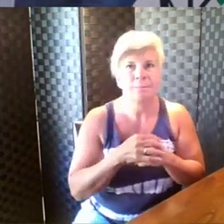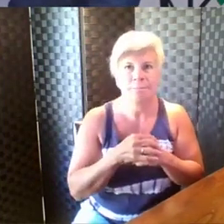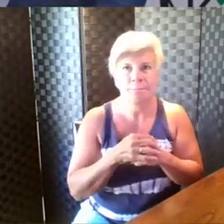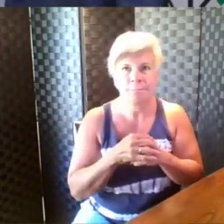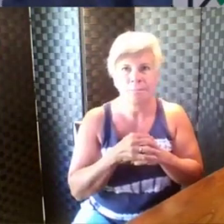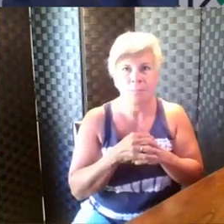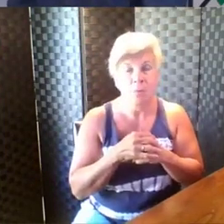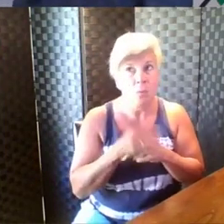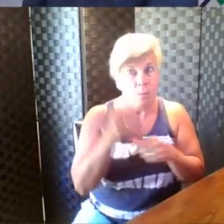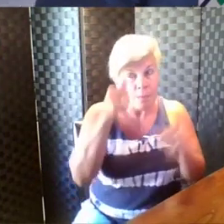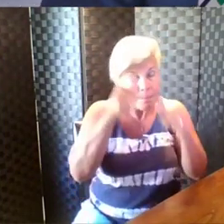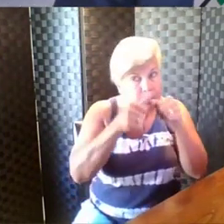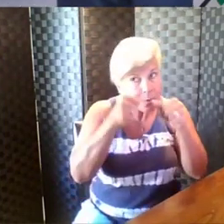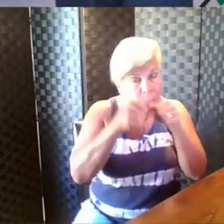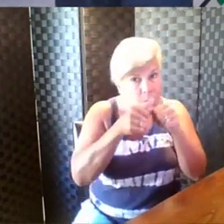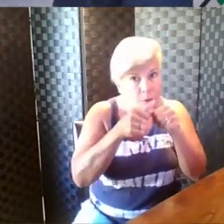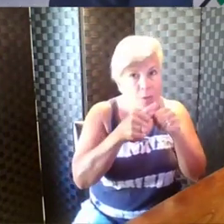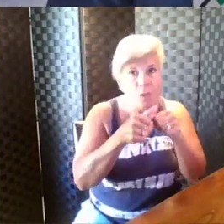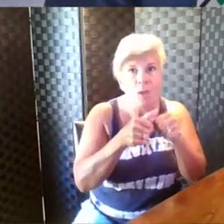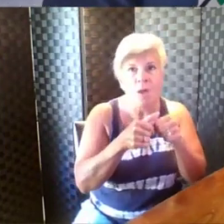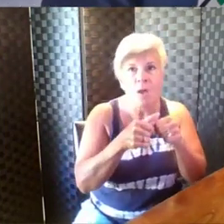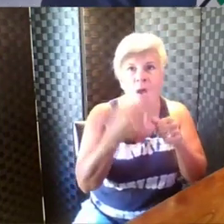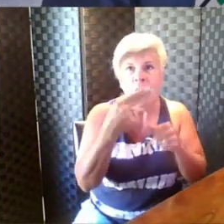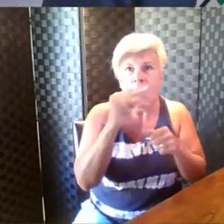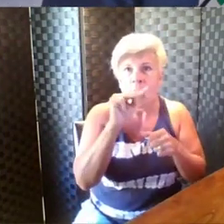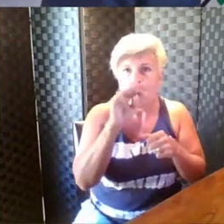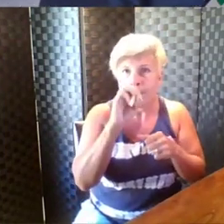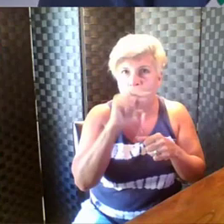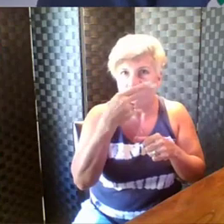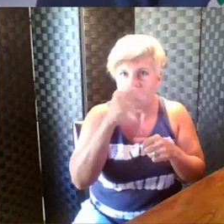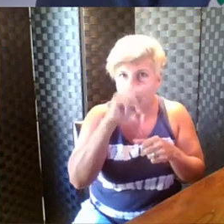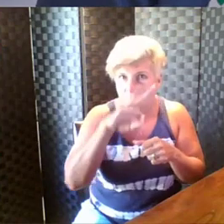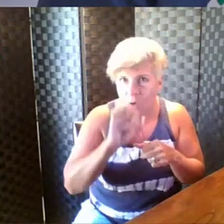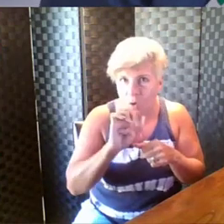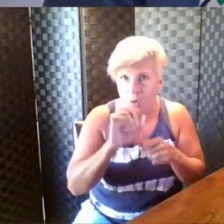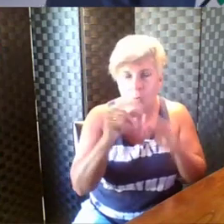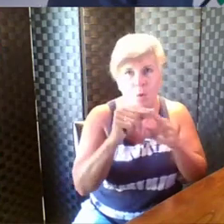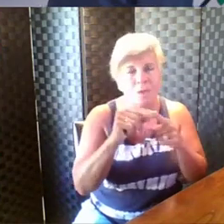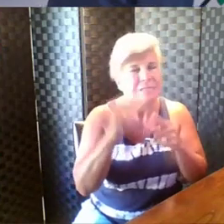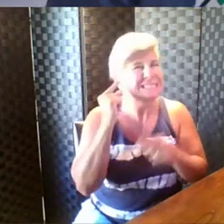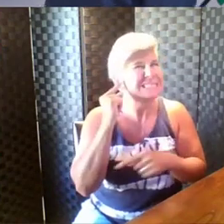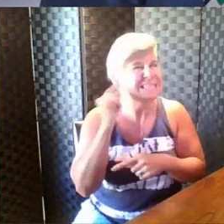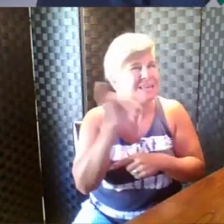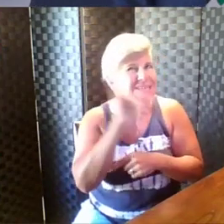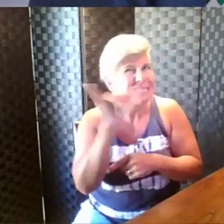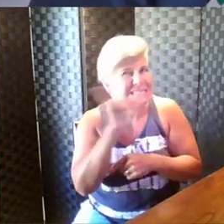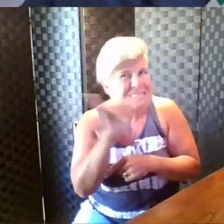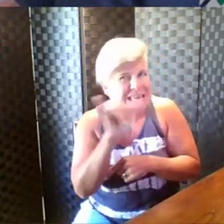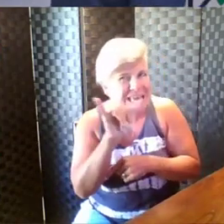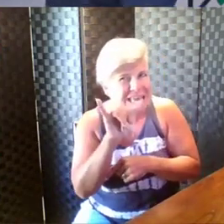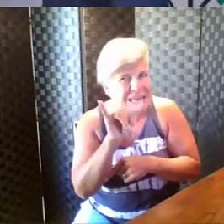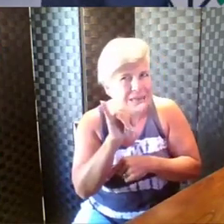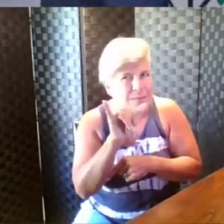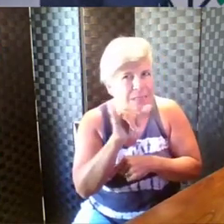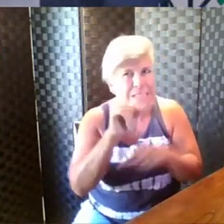So to review, a homophone is a word that sounds the same as another word, but has a different